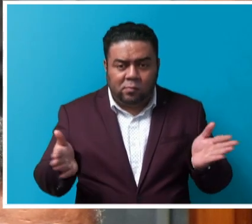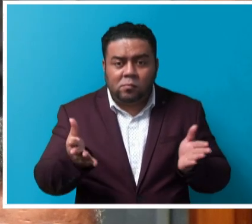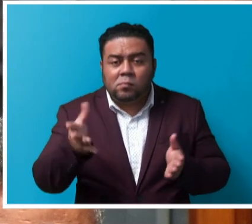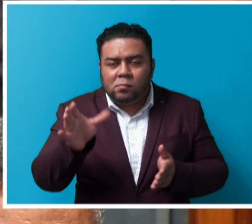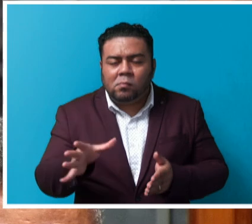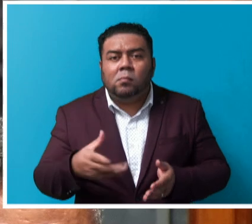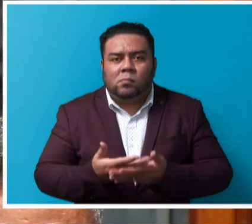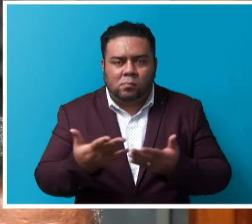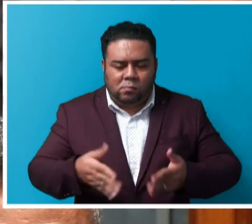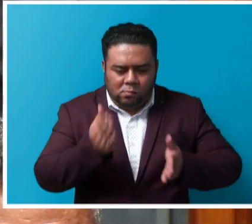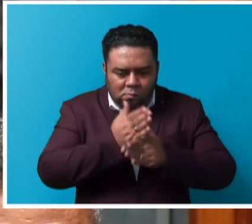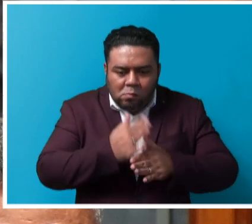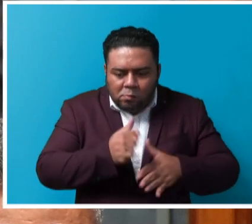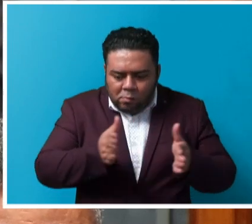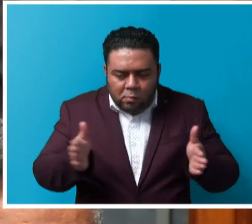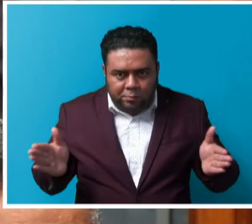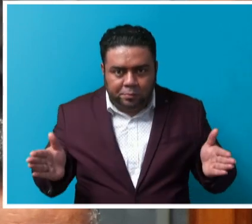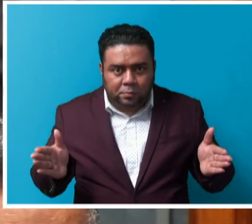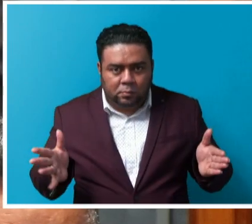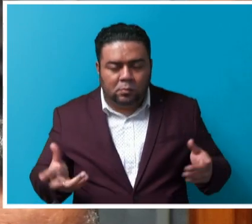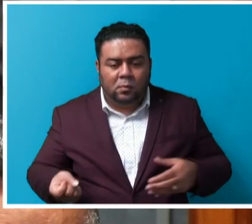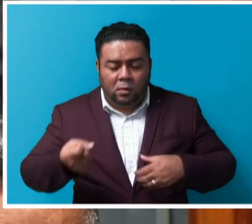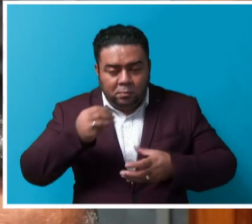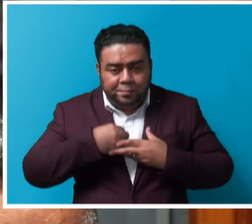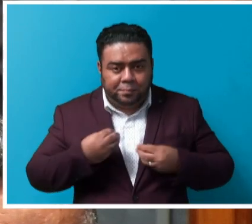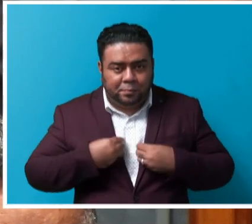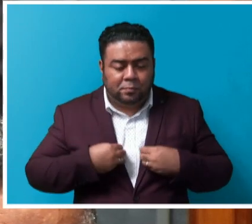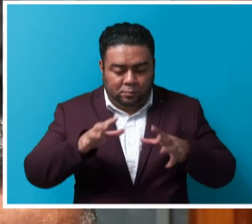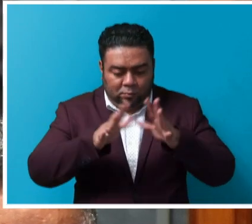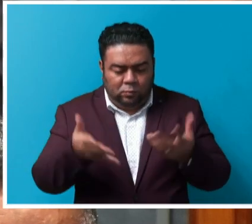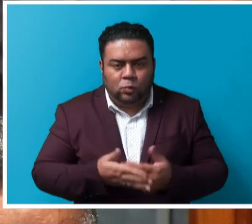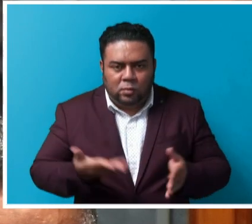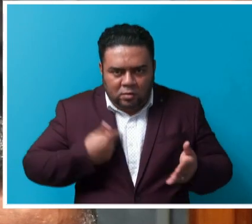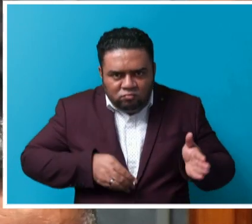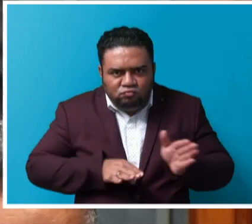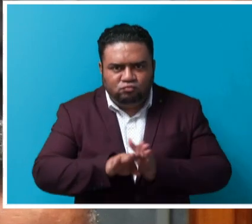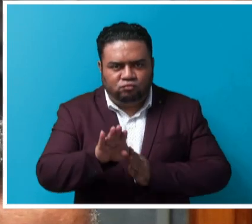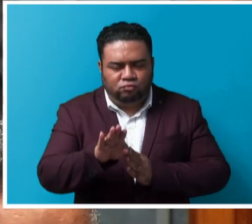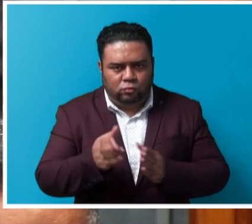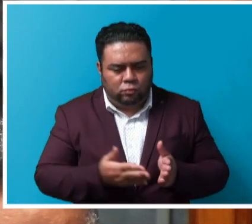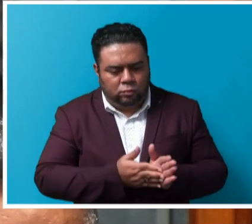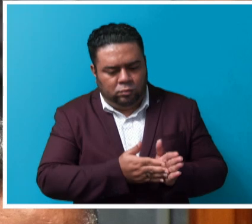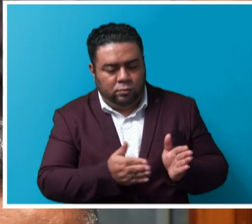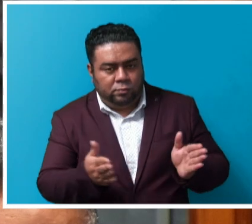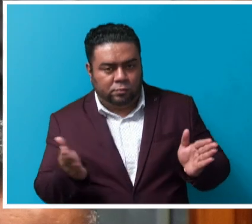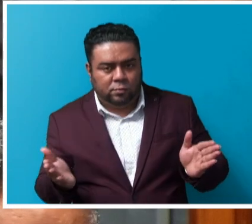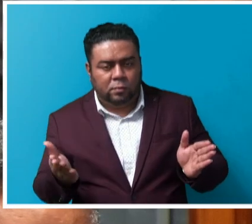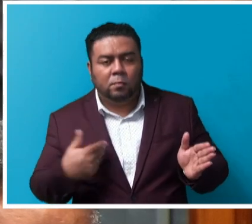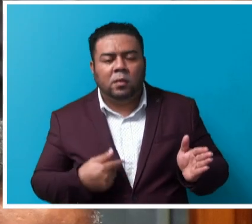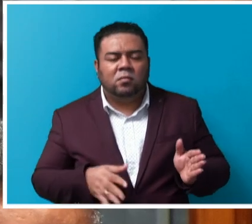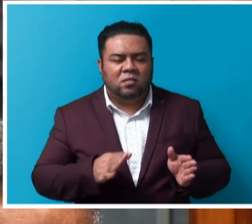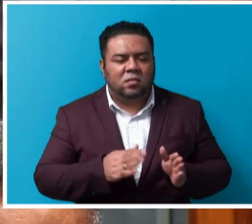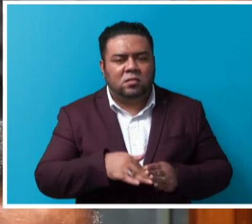operate. The commercial world has advanced immensely, and yet these corporate bodies are still lagging